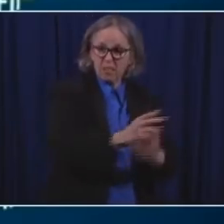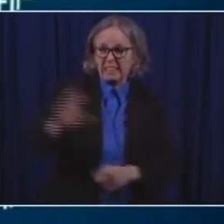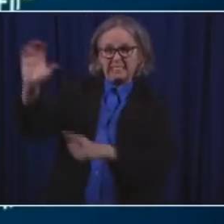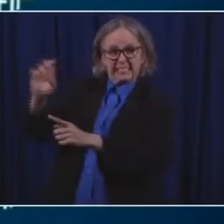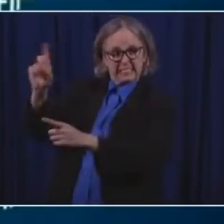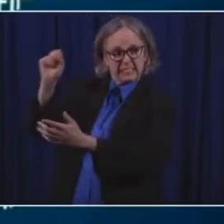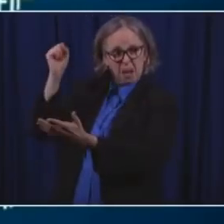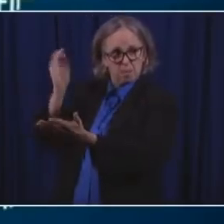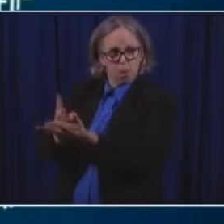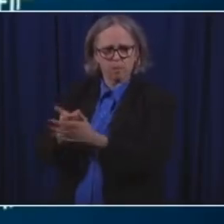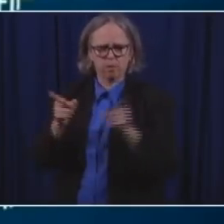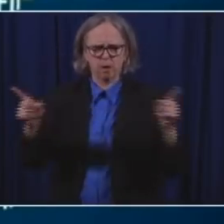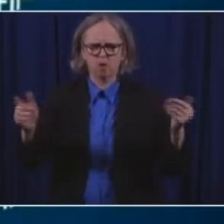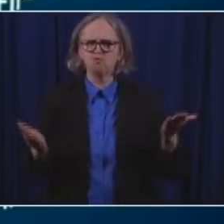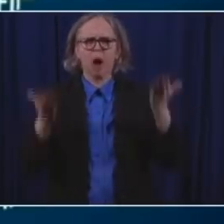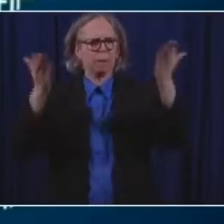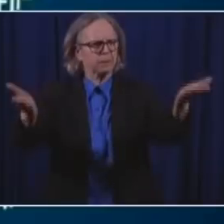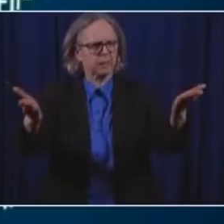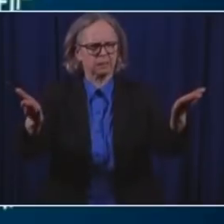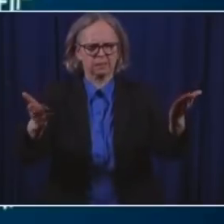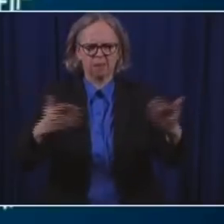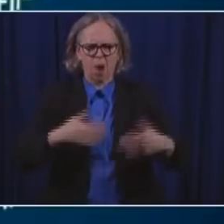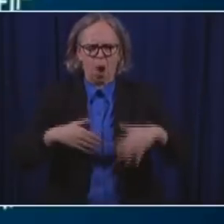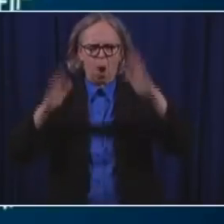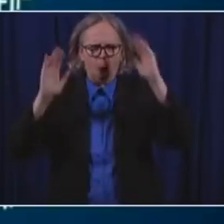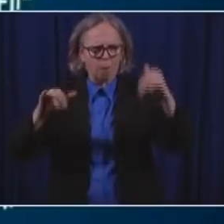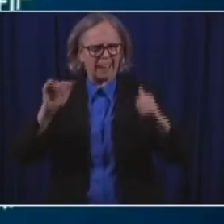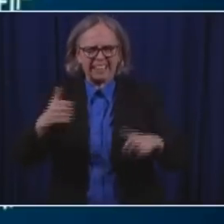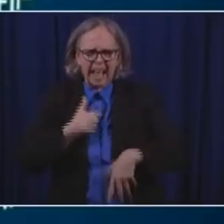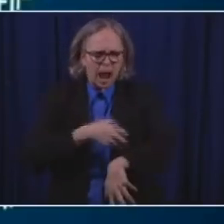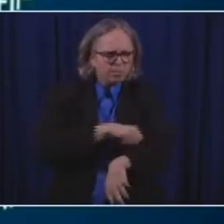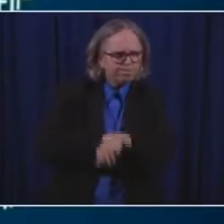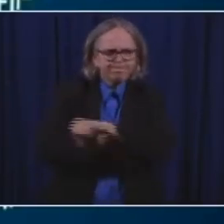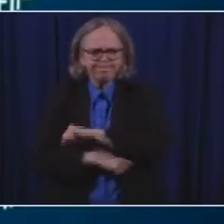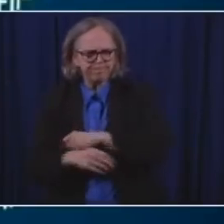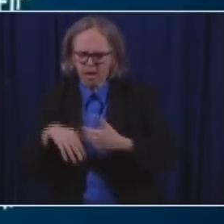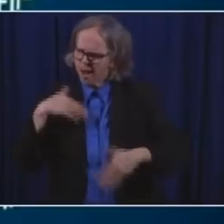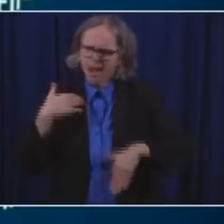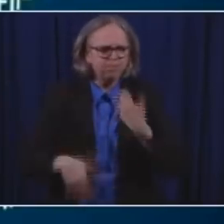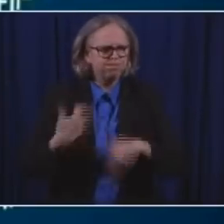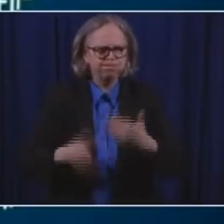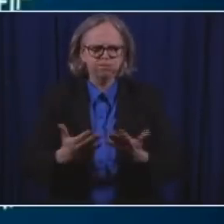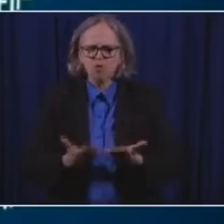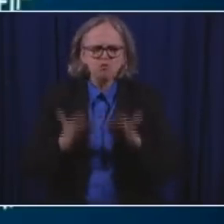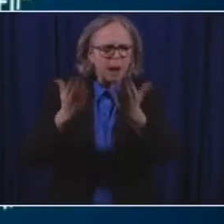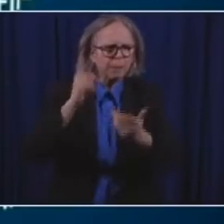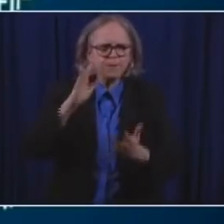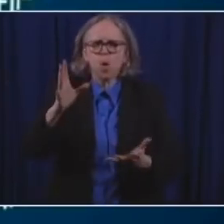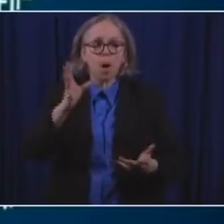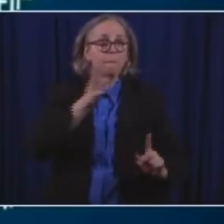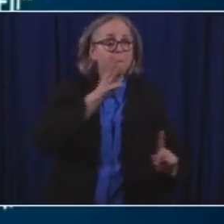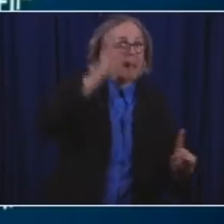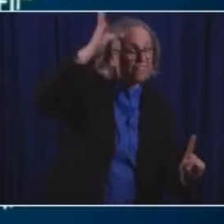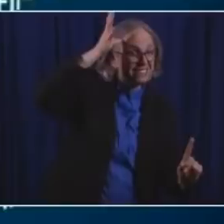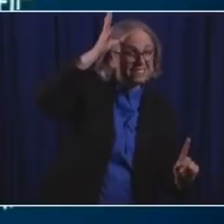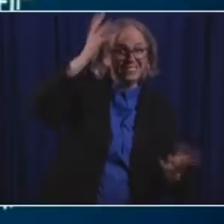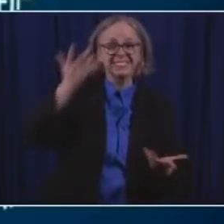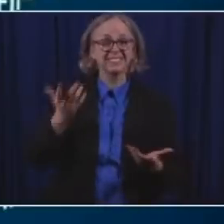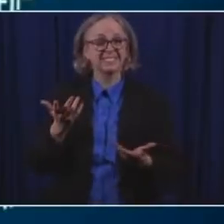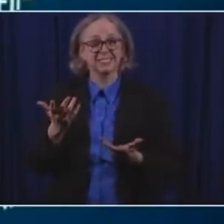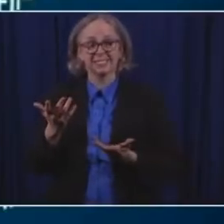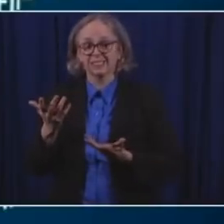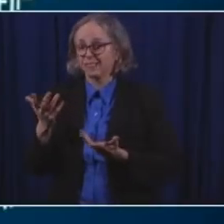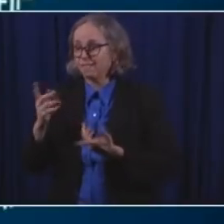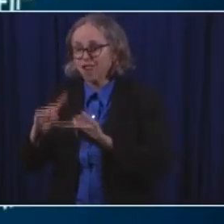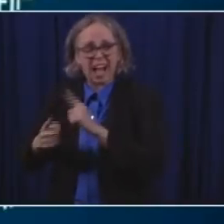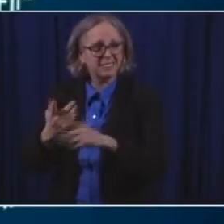my sleeve sometime, hopefully in the near future. I will recommend this vaccine to my parents, to my family, my friends, and